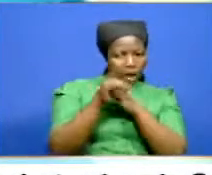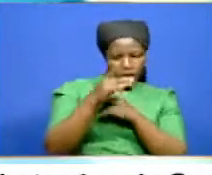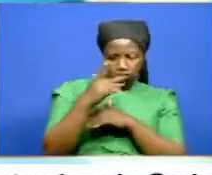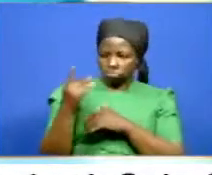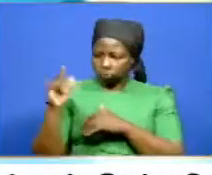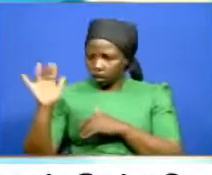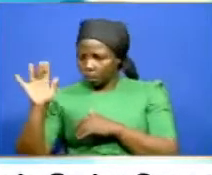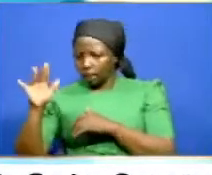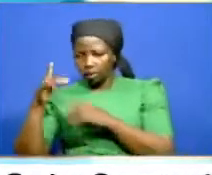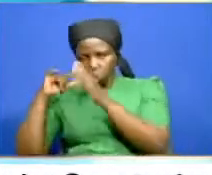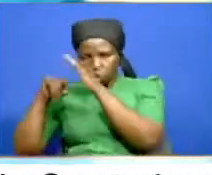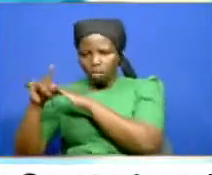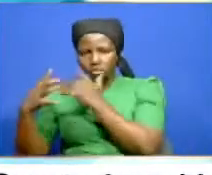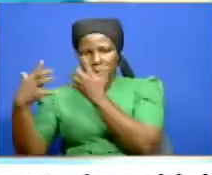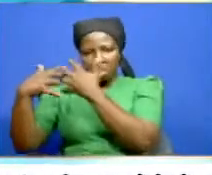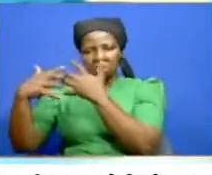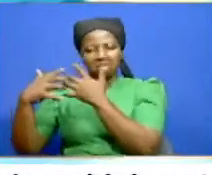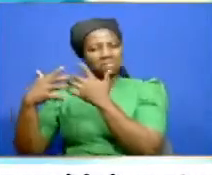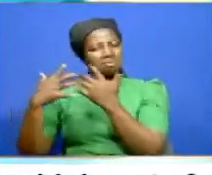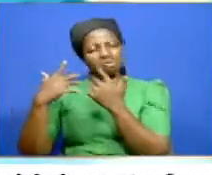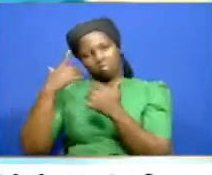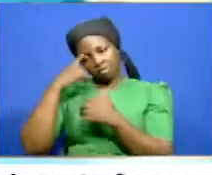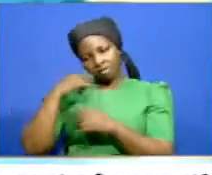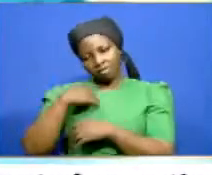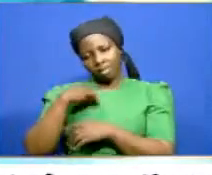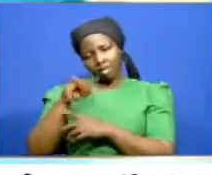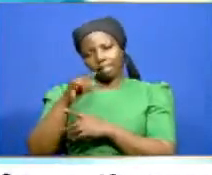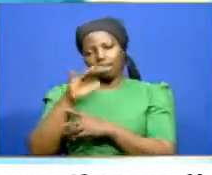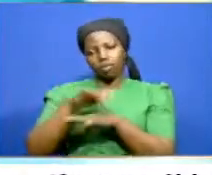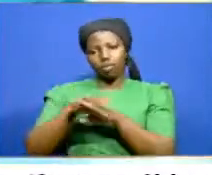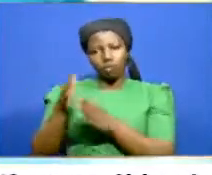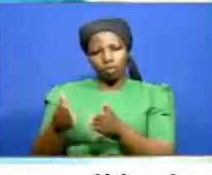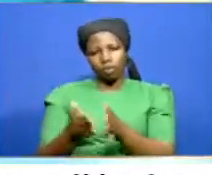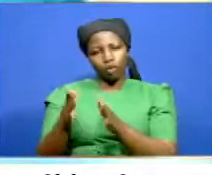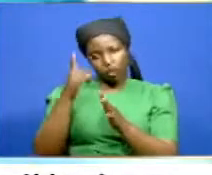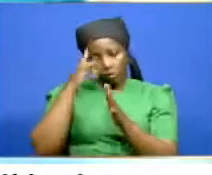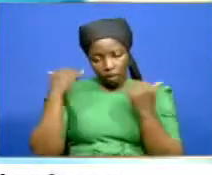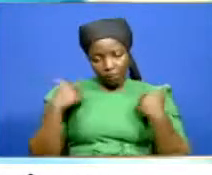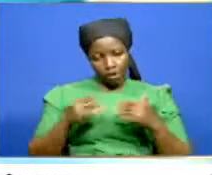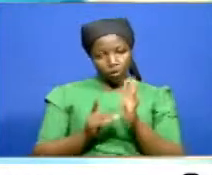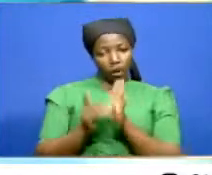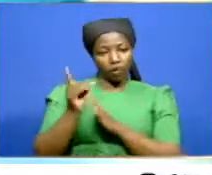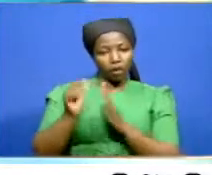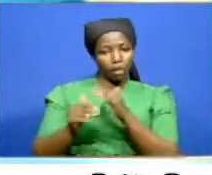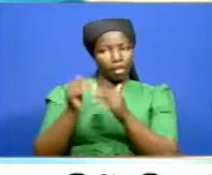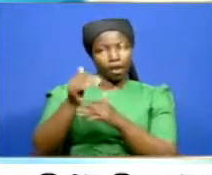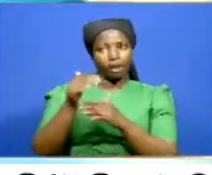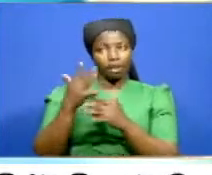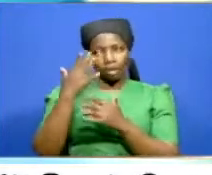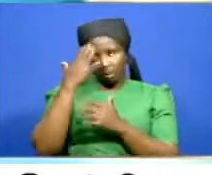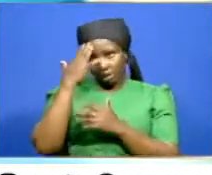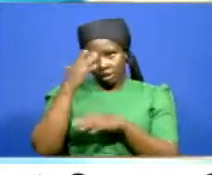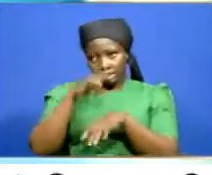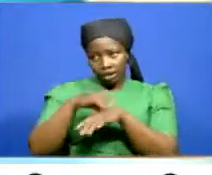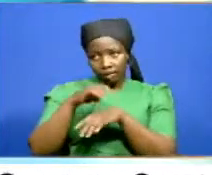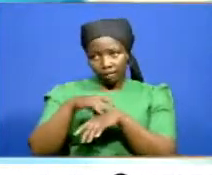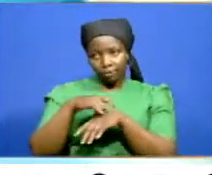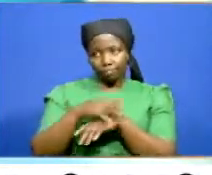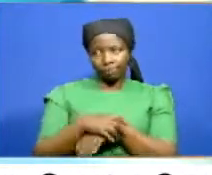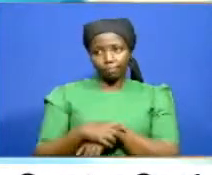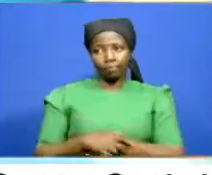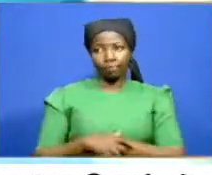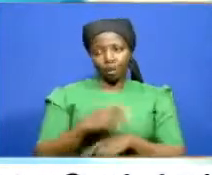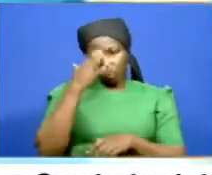it's a good opportunity for me to develop in my next phase of life, because mm-hmm. they've offered me another opportunity to work in